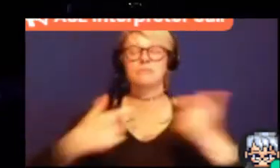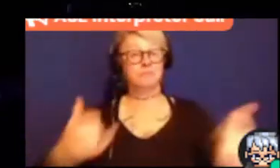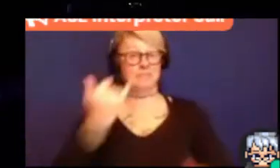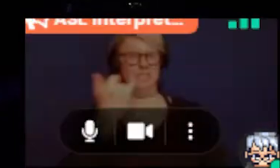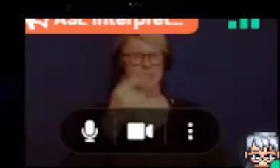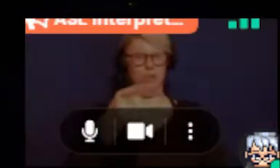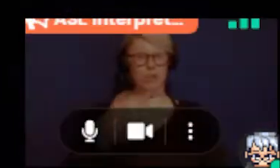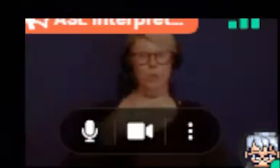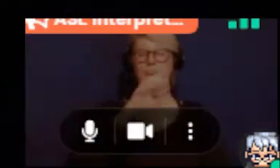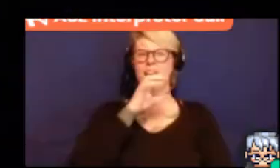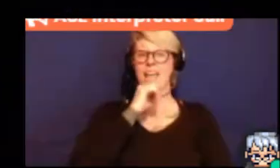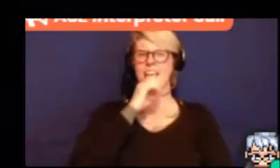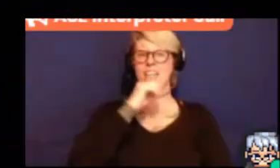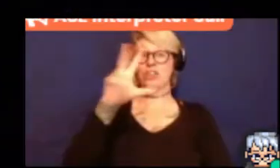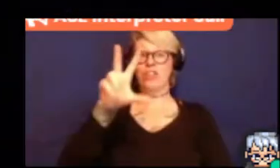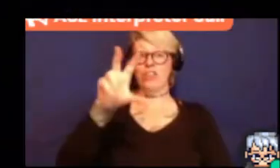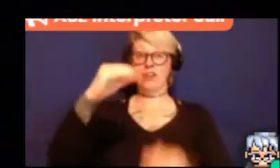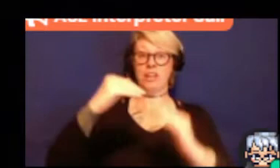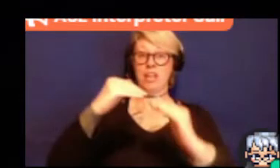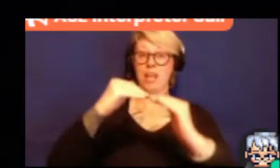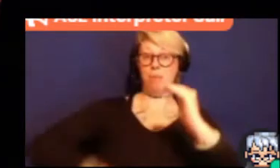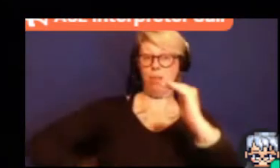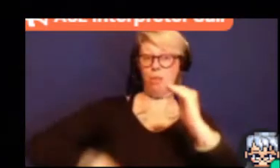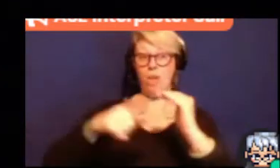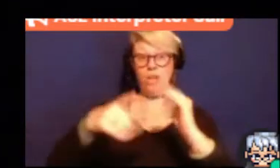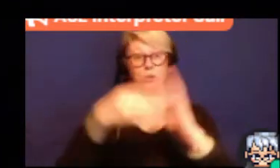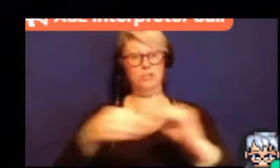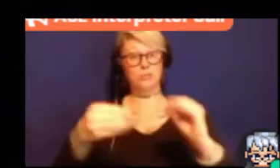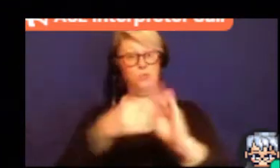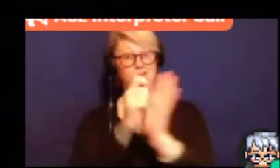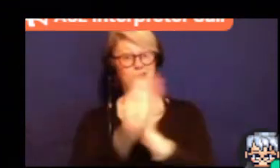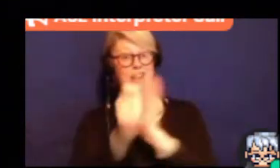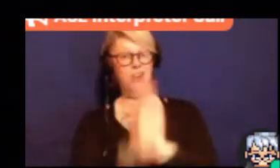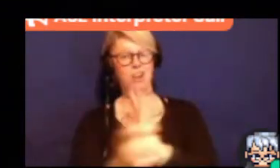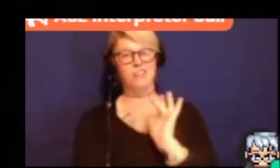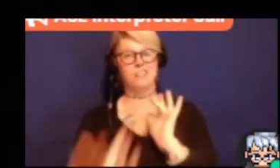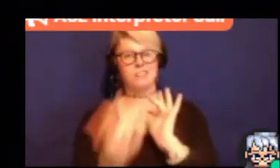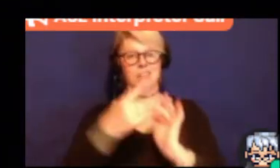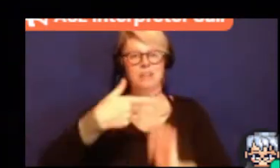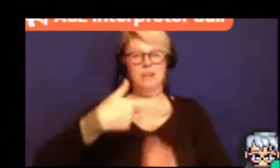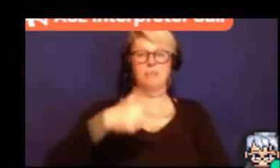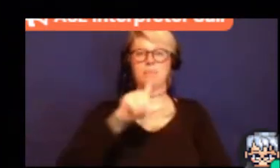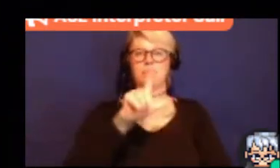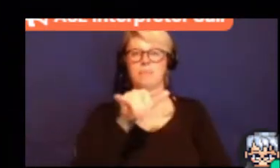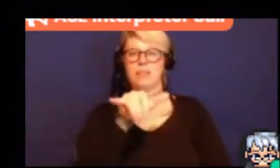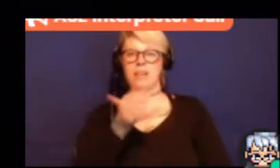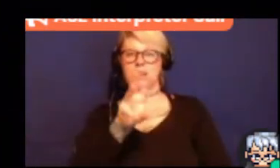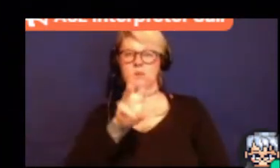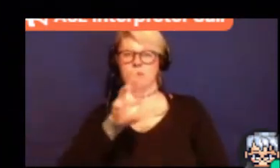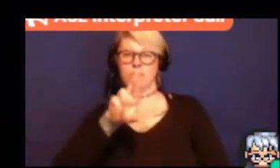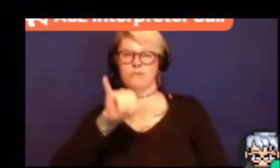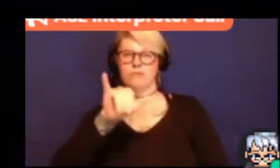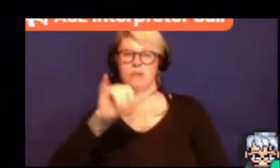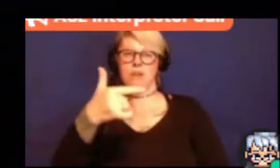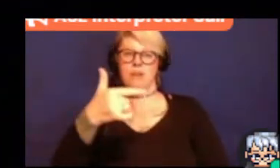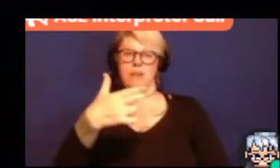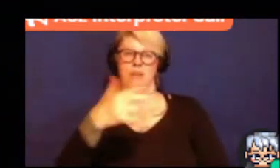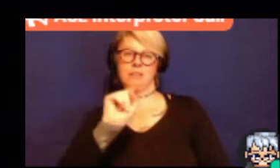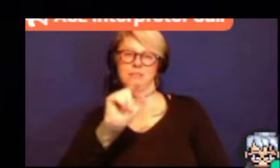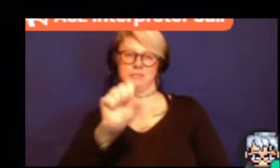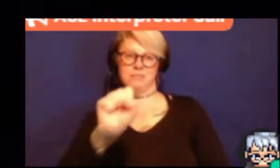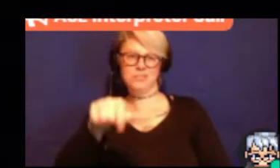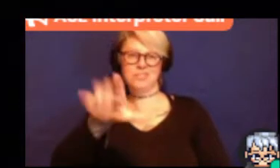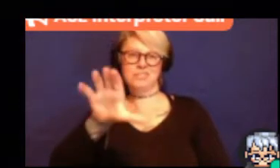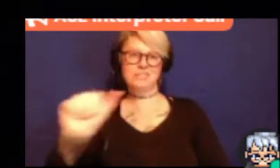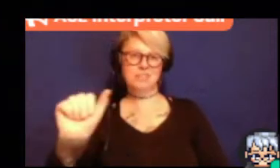30, or you're going to be under the age of 30 for one more year, contact us at playwrights.ca. We do our call-outs in September. We start the program